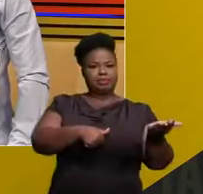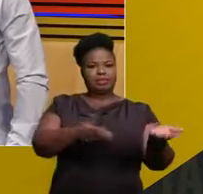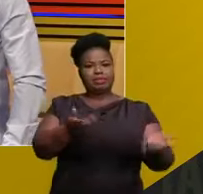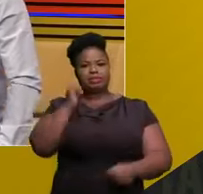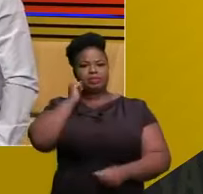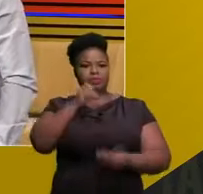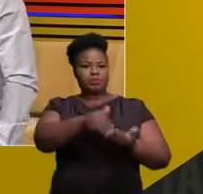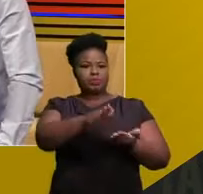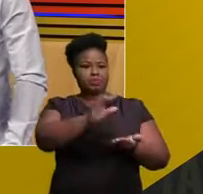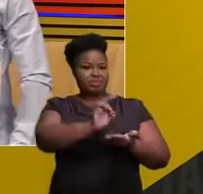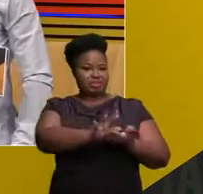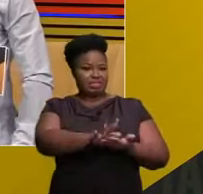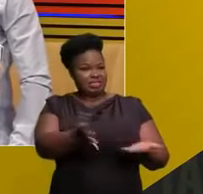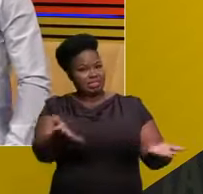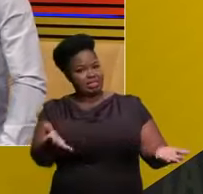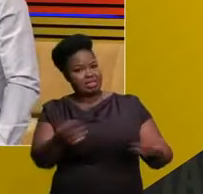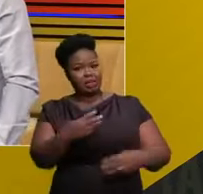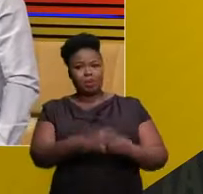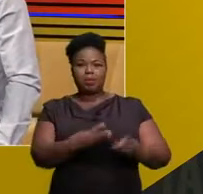Retrenchment.